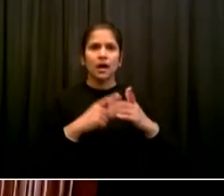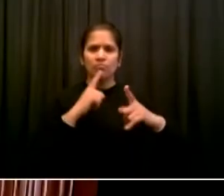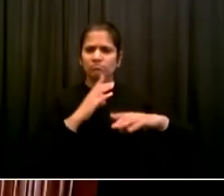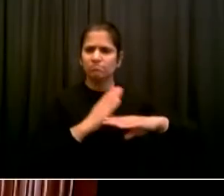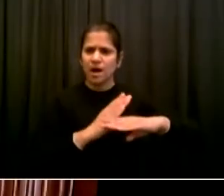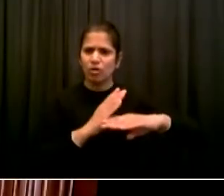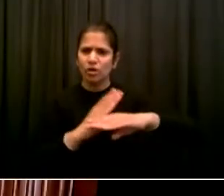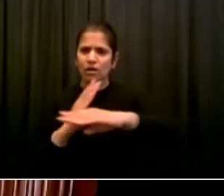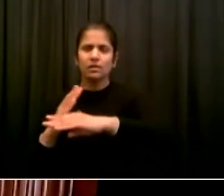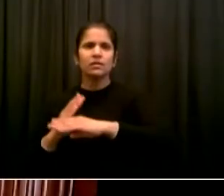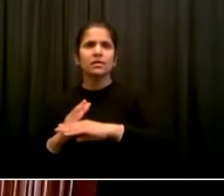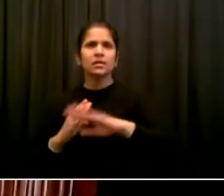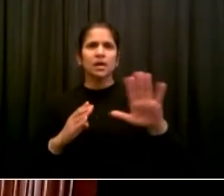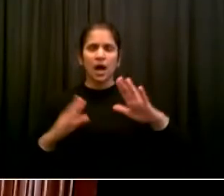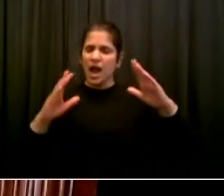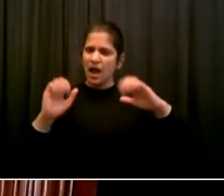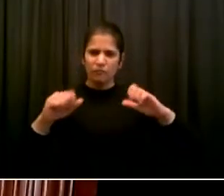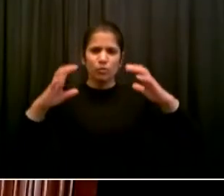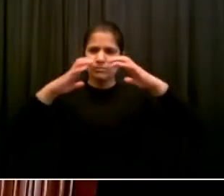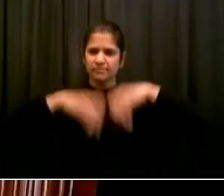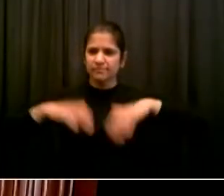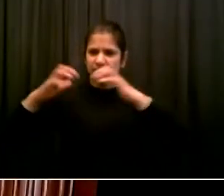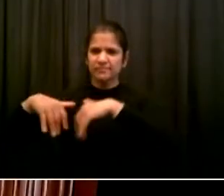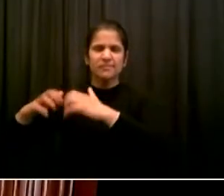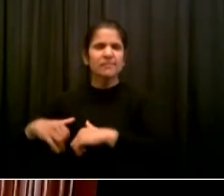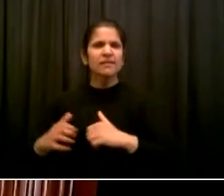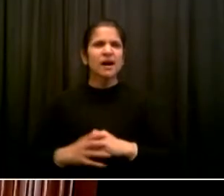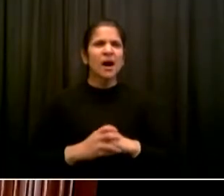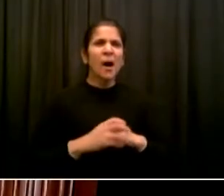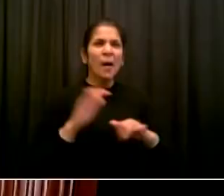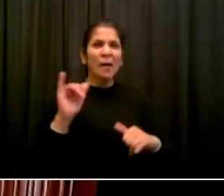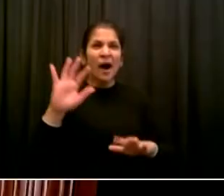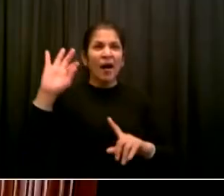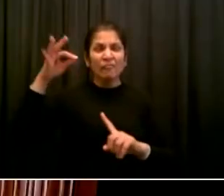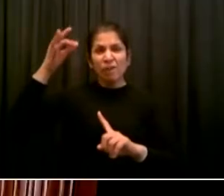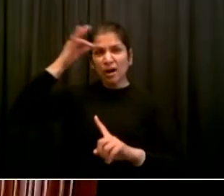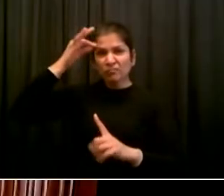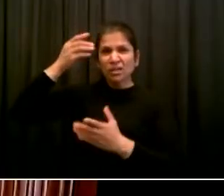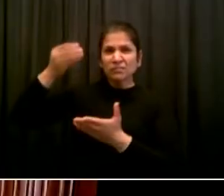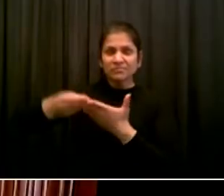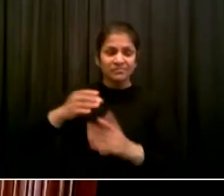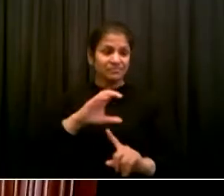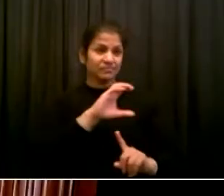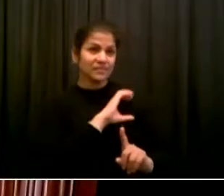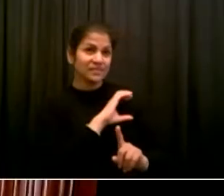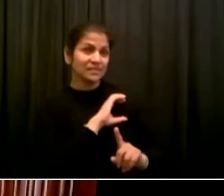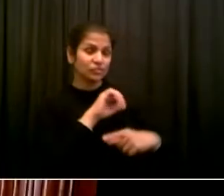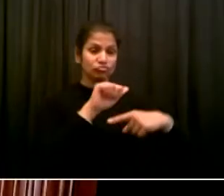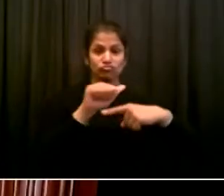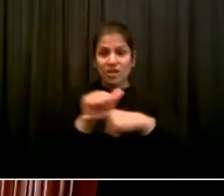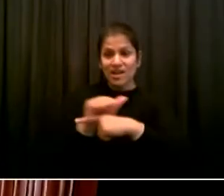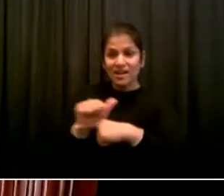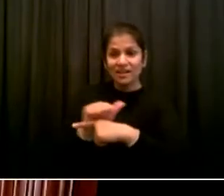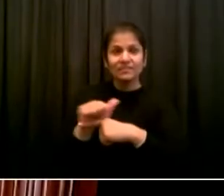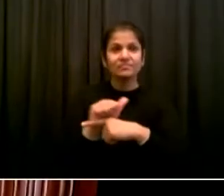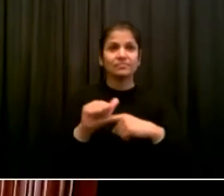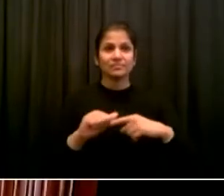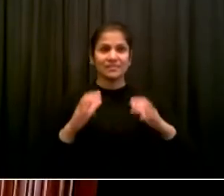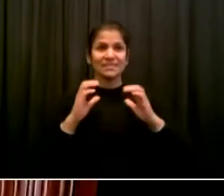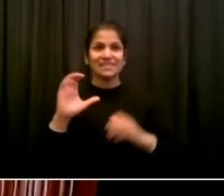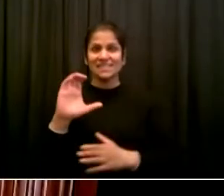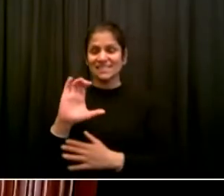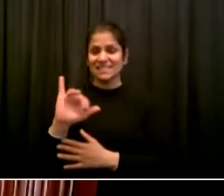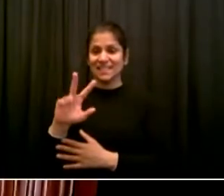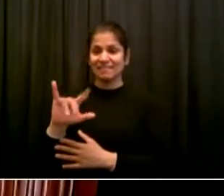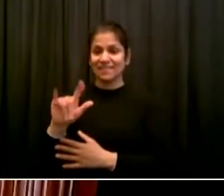also building upon a federal monitor's reforms for policing training, supervision, and the handling of citizen complaints and discipline for officers who